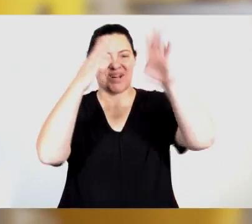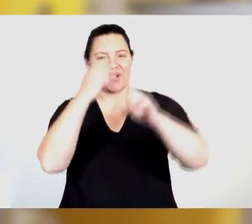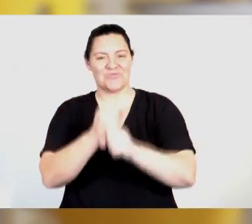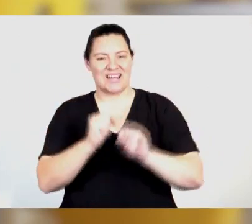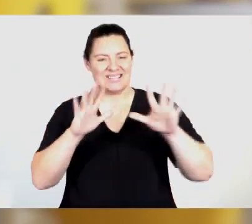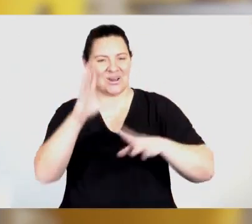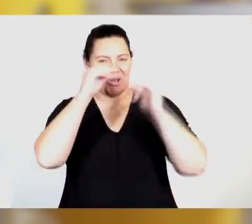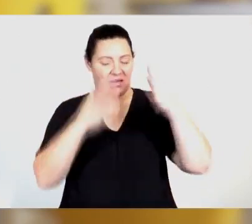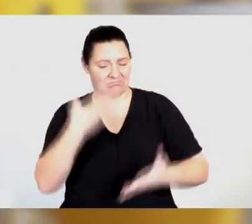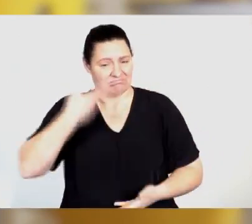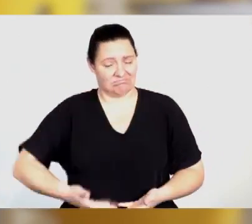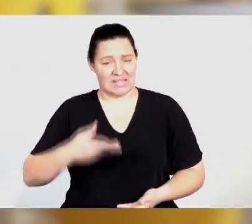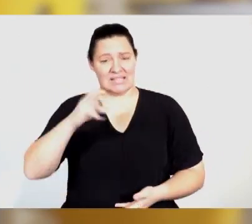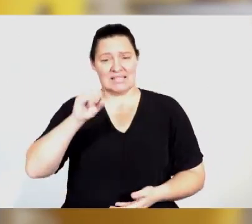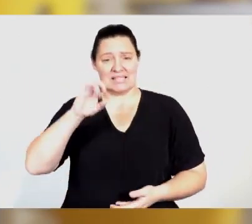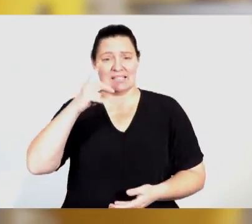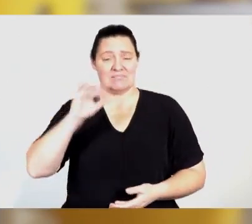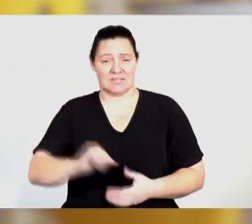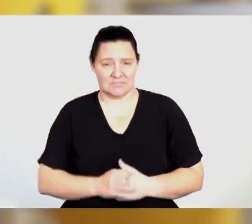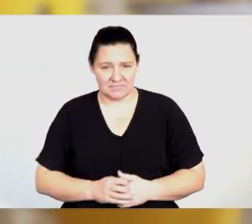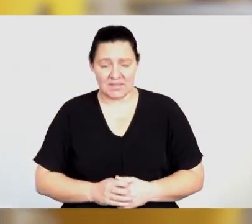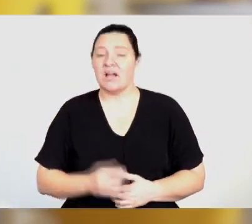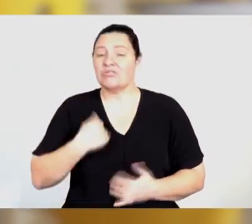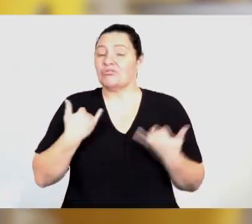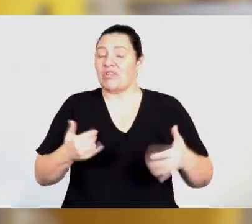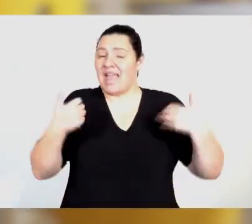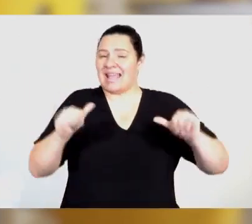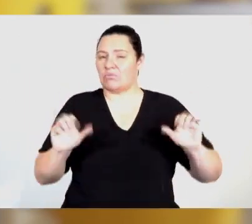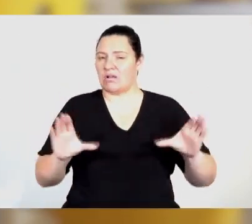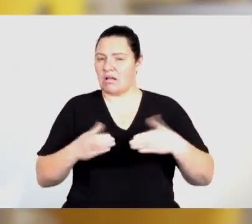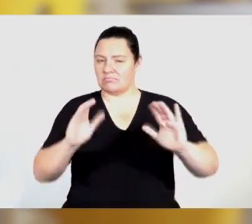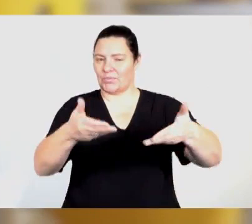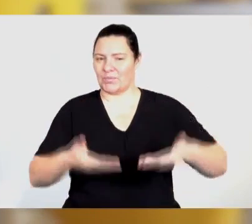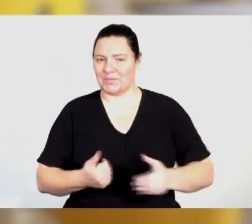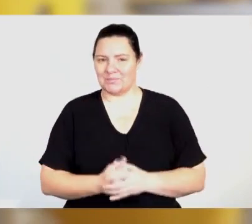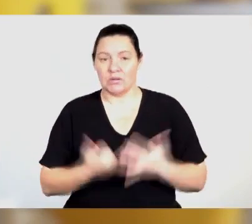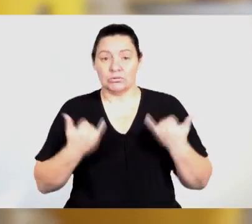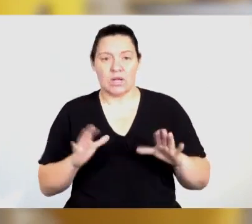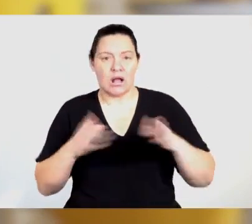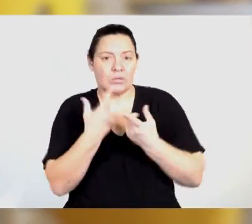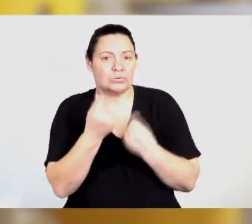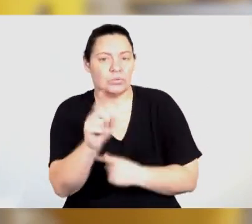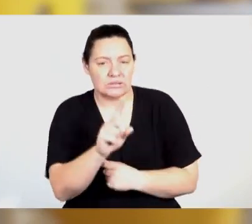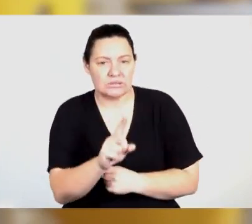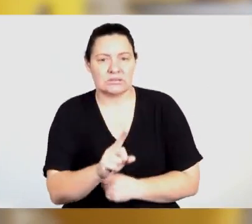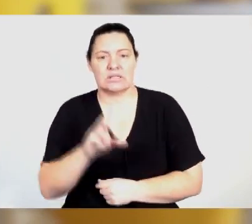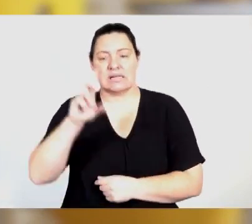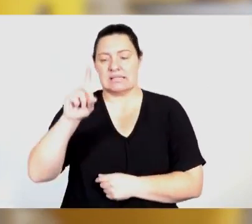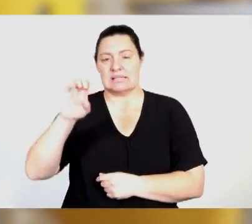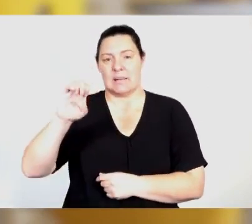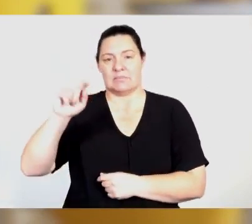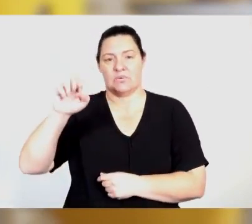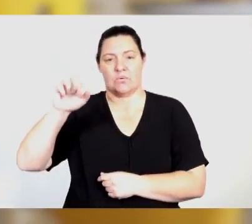Greetings, great-end learners. My name is Mr. Simbi, and welcome to today's accounting class. In today's class, we're going to be doing the